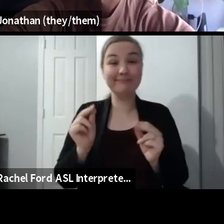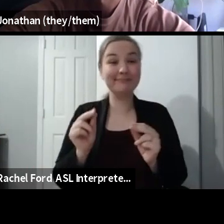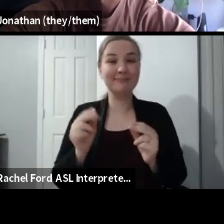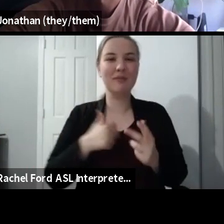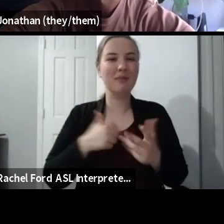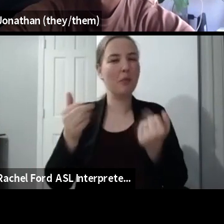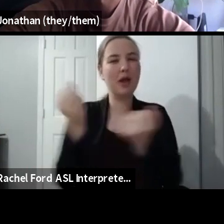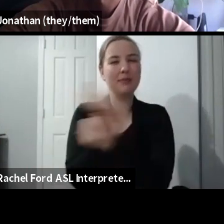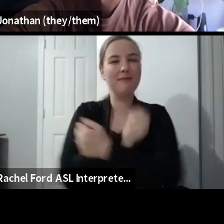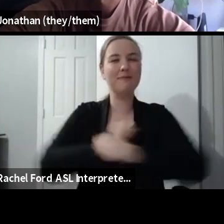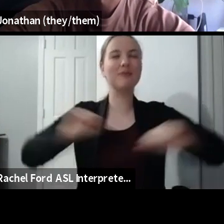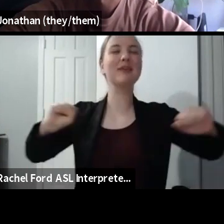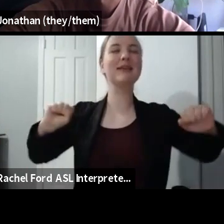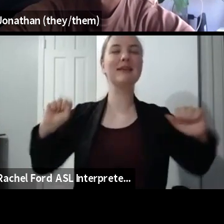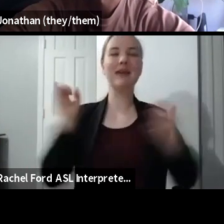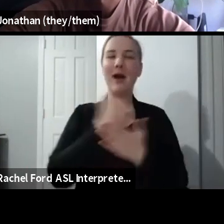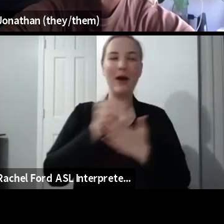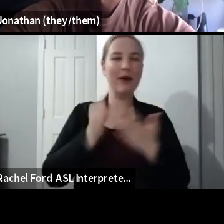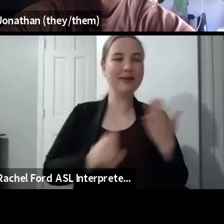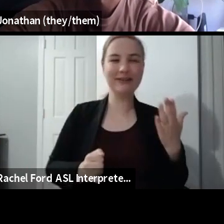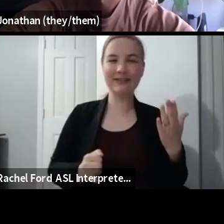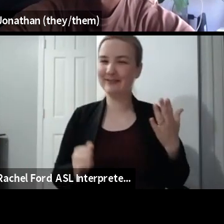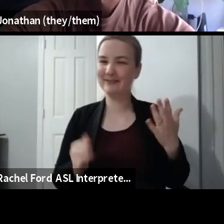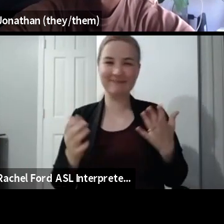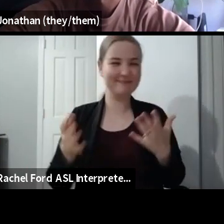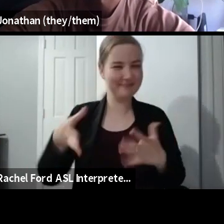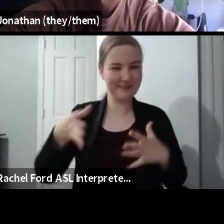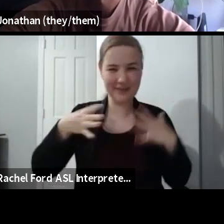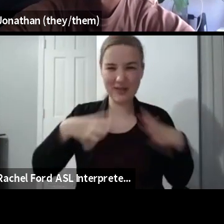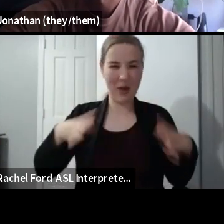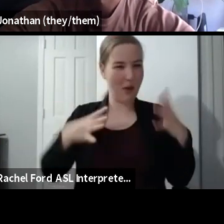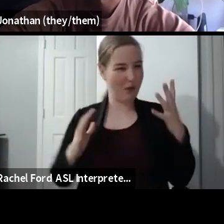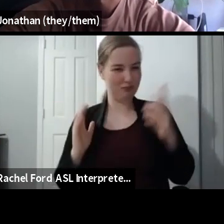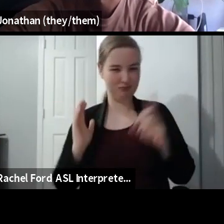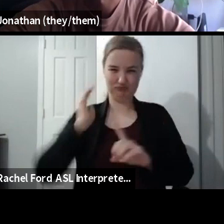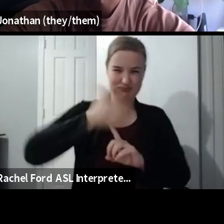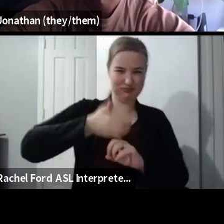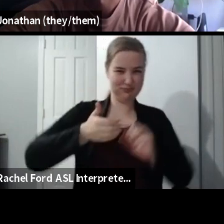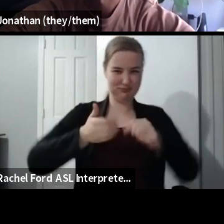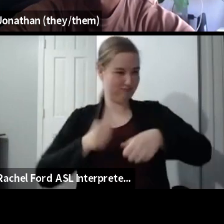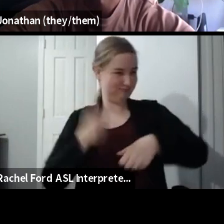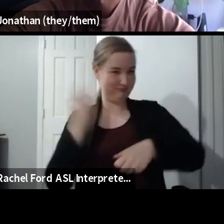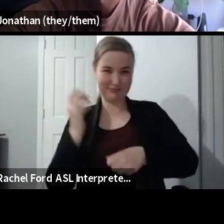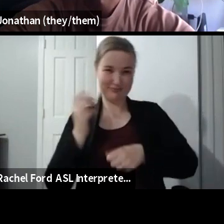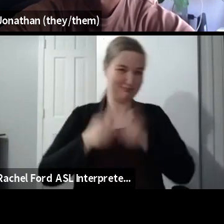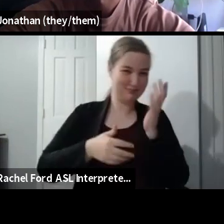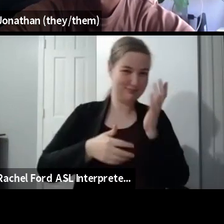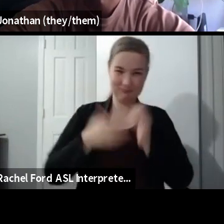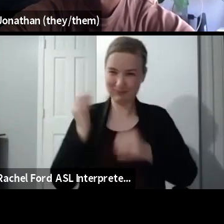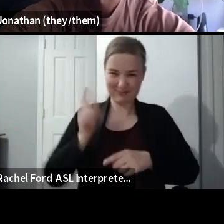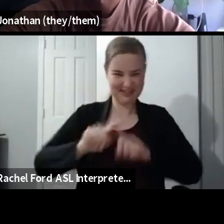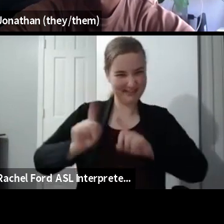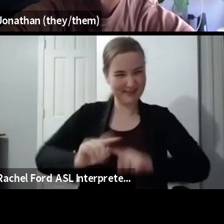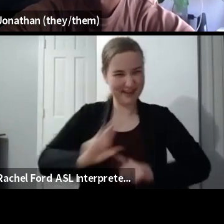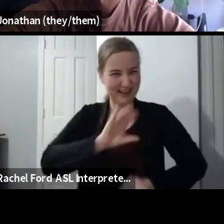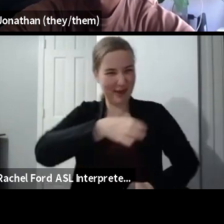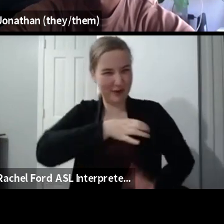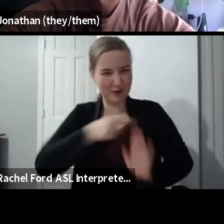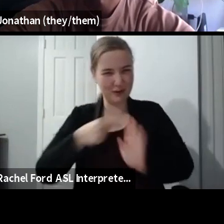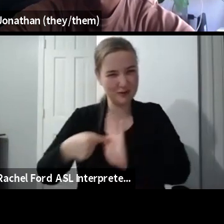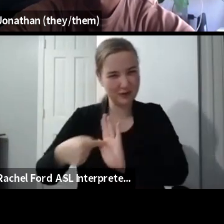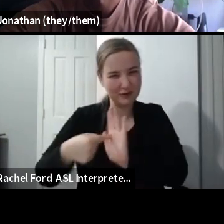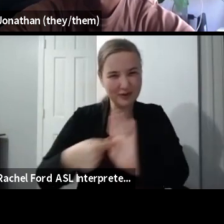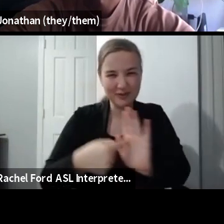free to roam around and dress up, you know, as my one of my Junkanoo characters, you know, which